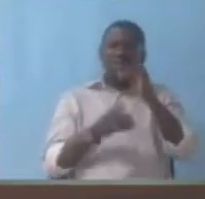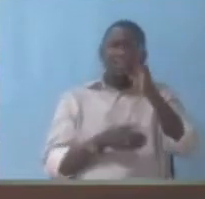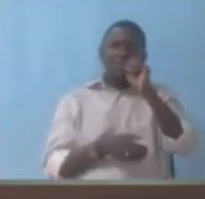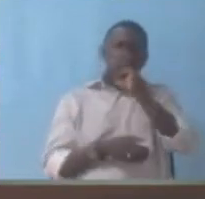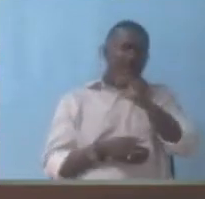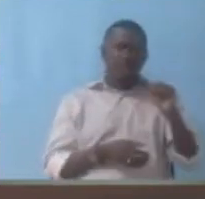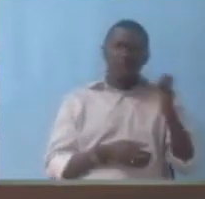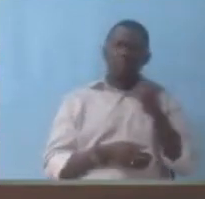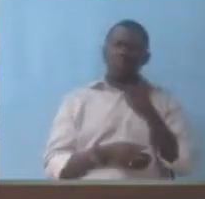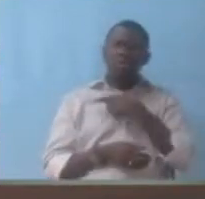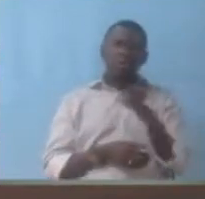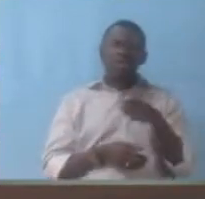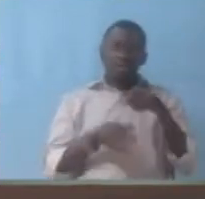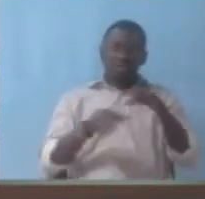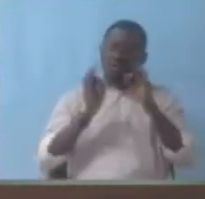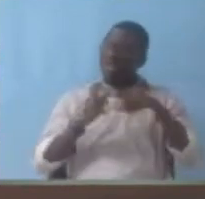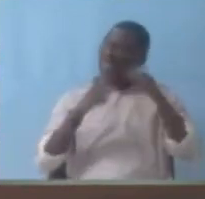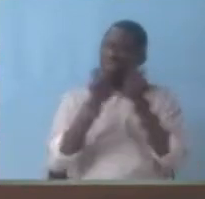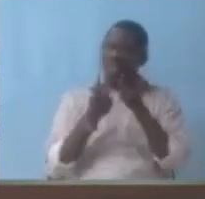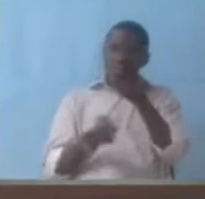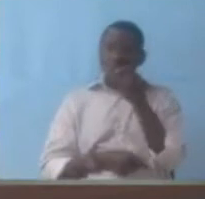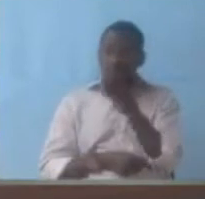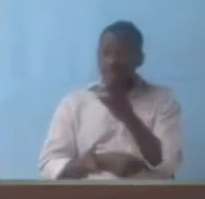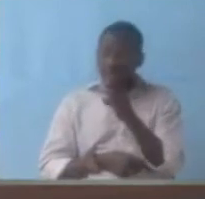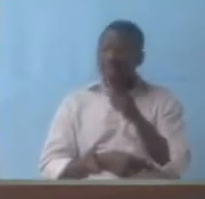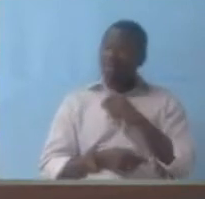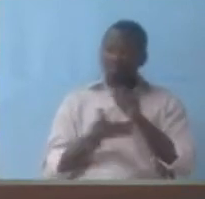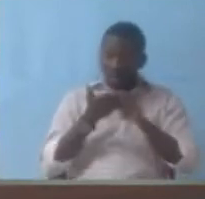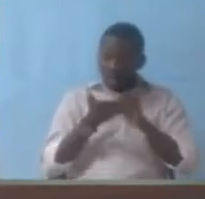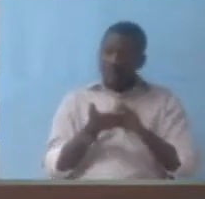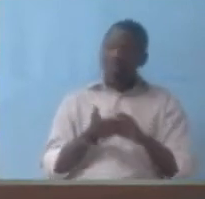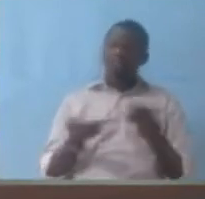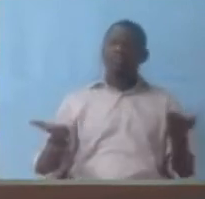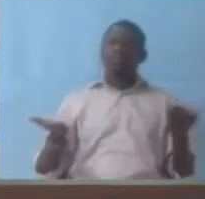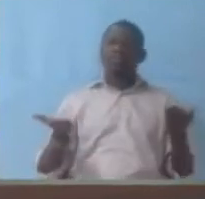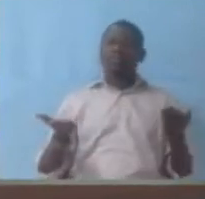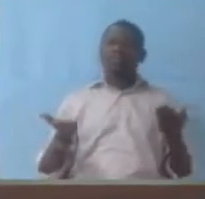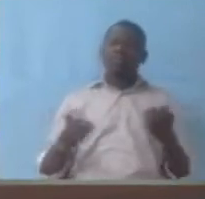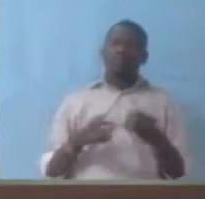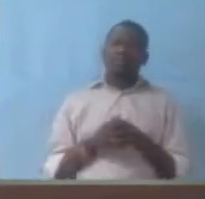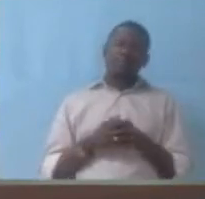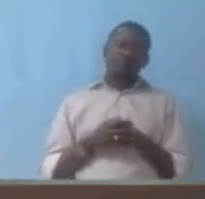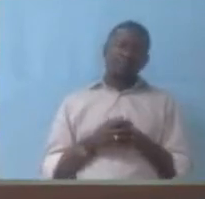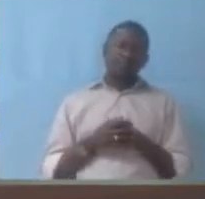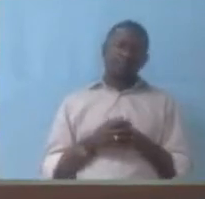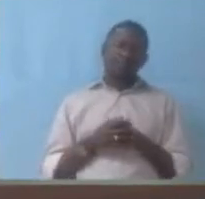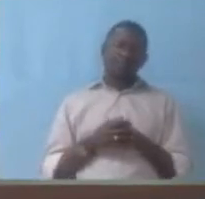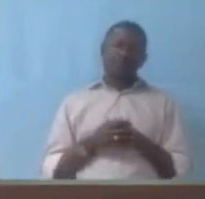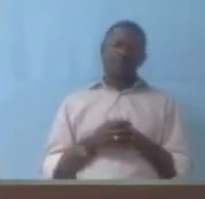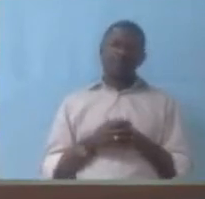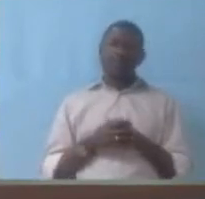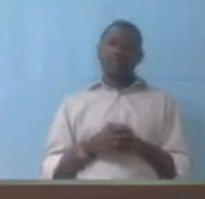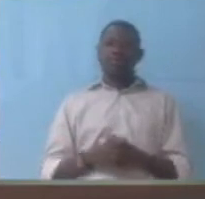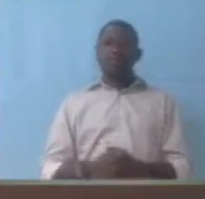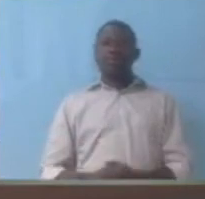said, as far as I'm concerned. It all man londi soto komi wo decree ni nyanta ka de da nyame andu na taron num fa yel fel lon nu jefa de nu